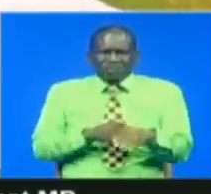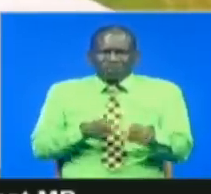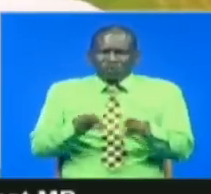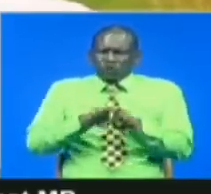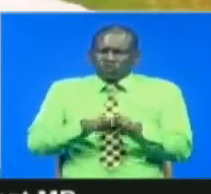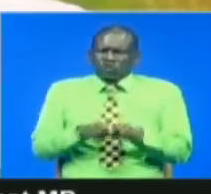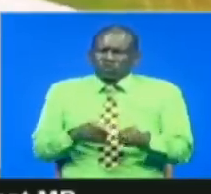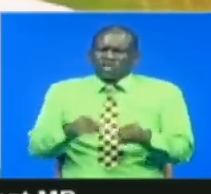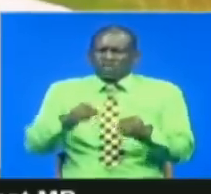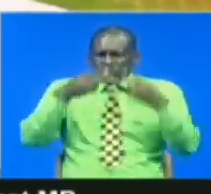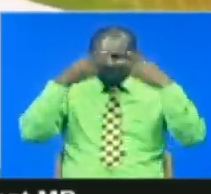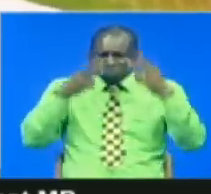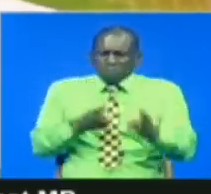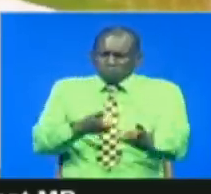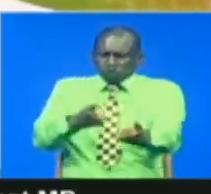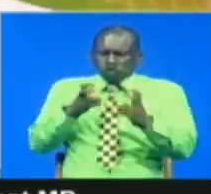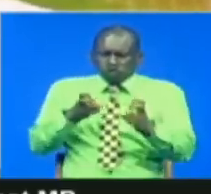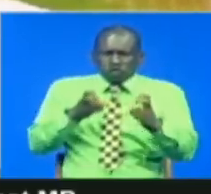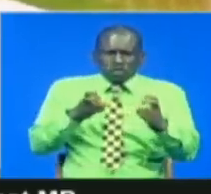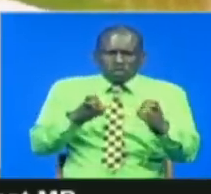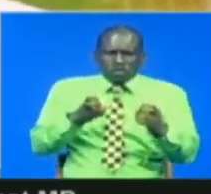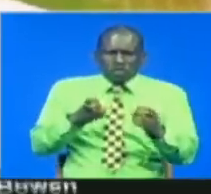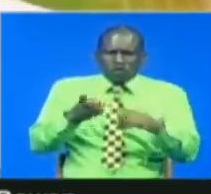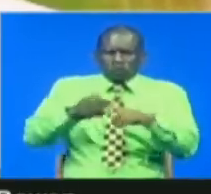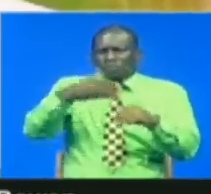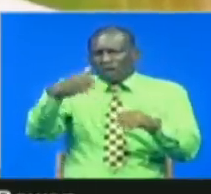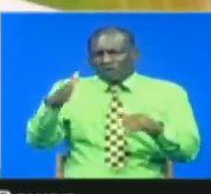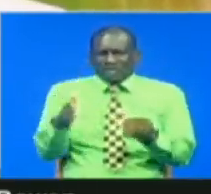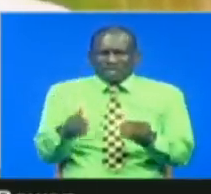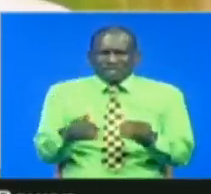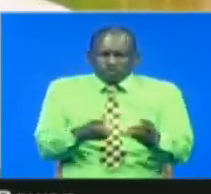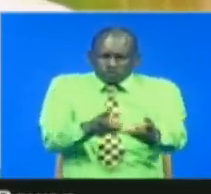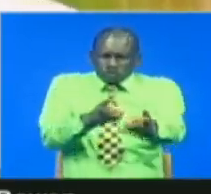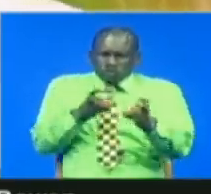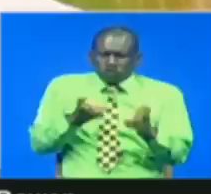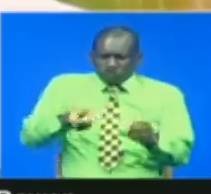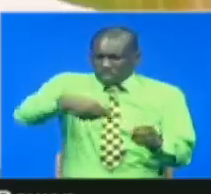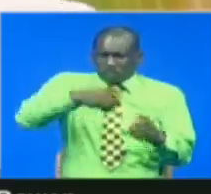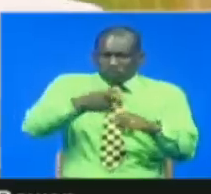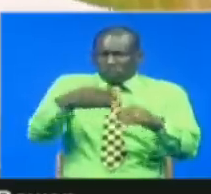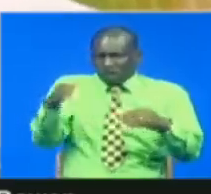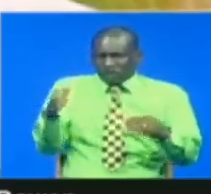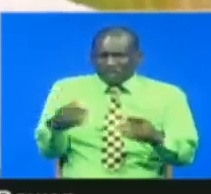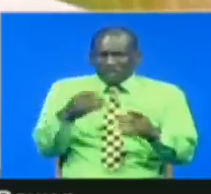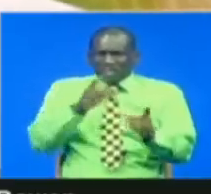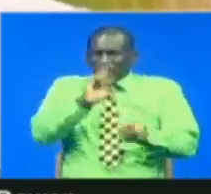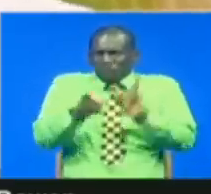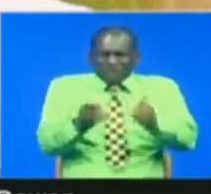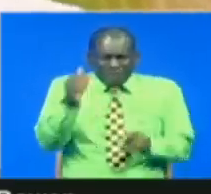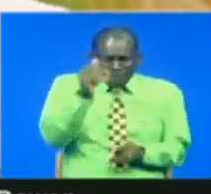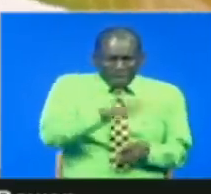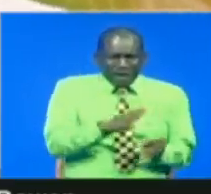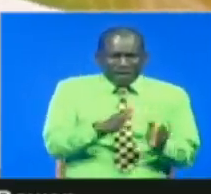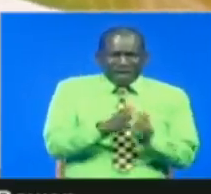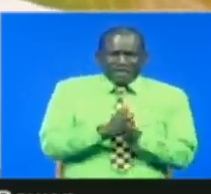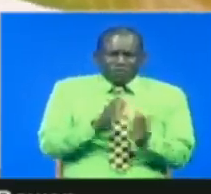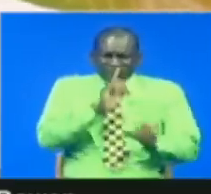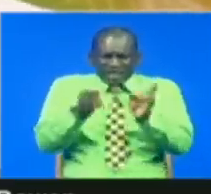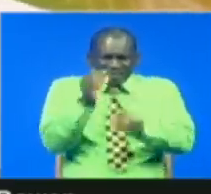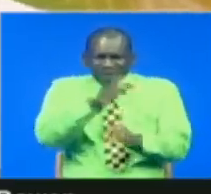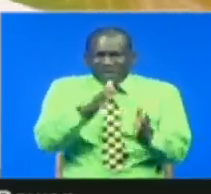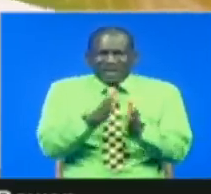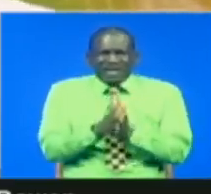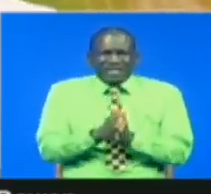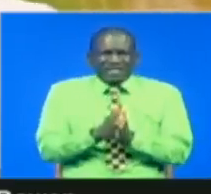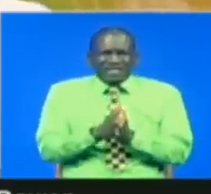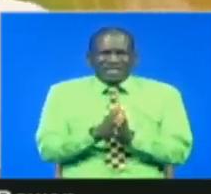at, you know, from outside. So they shot at us. And then we ran back and